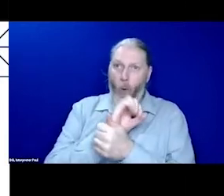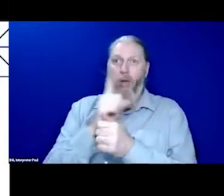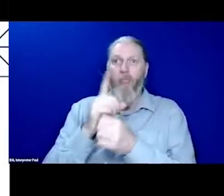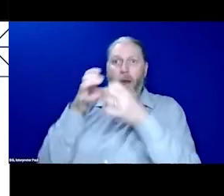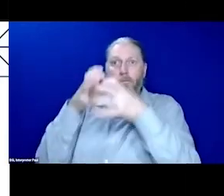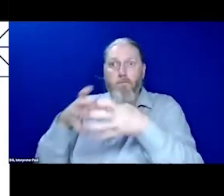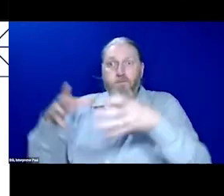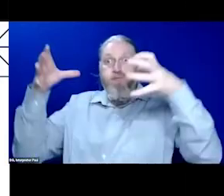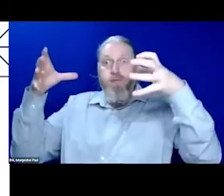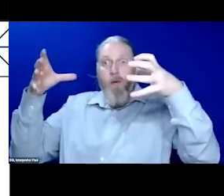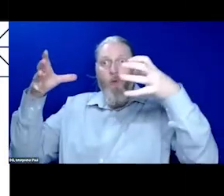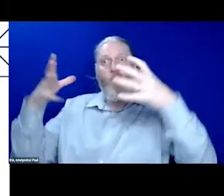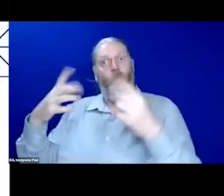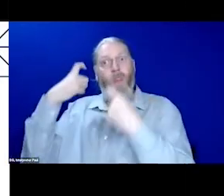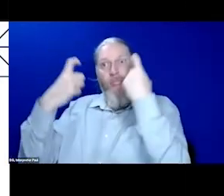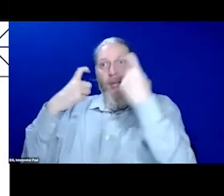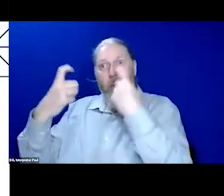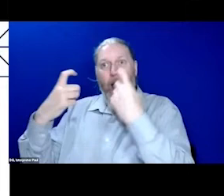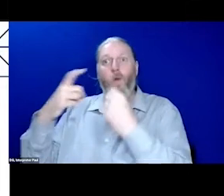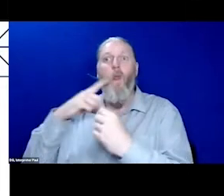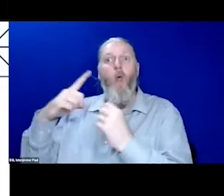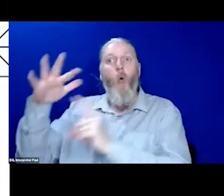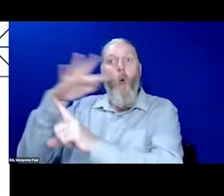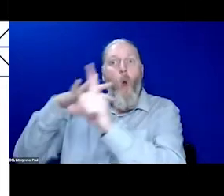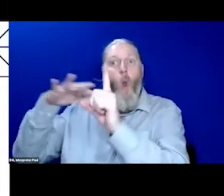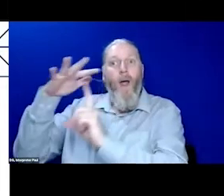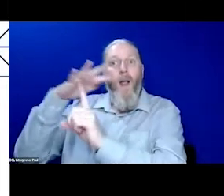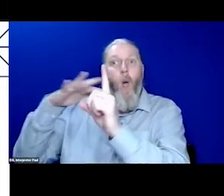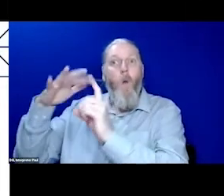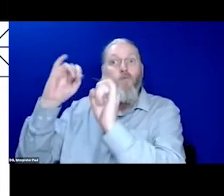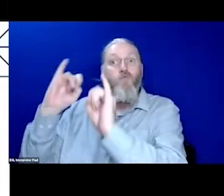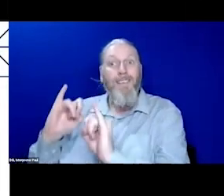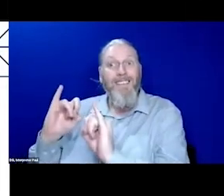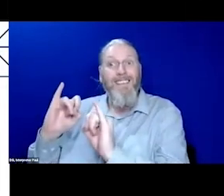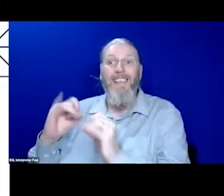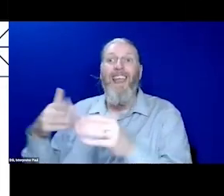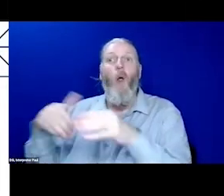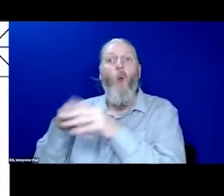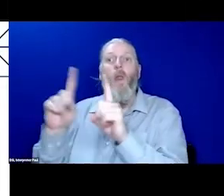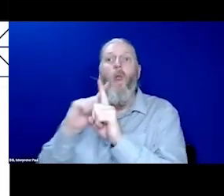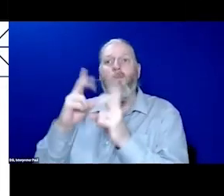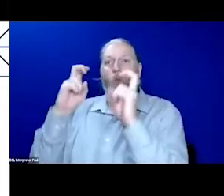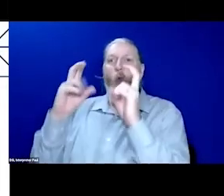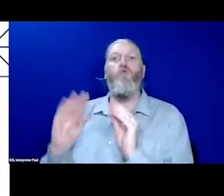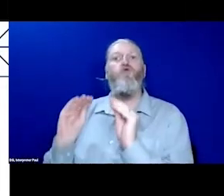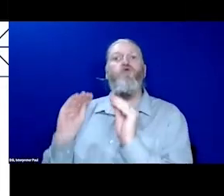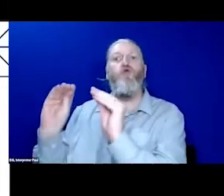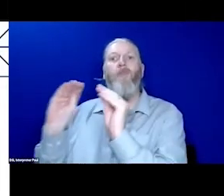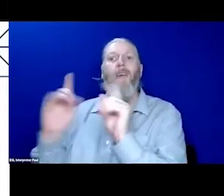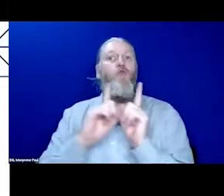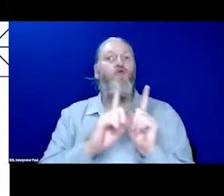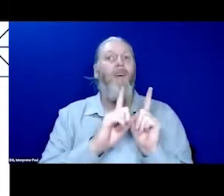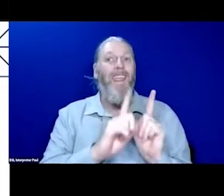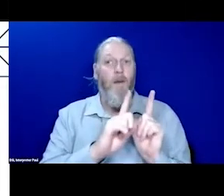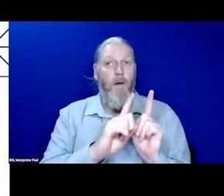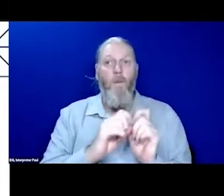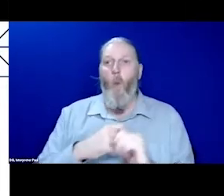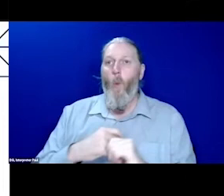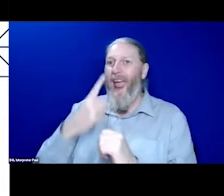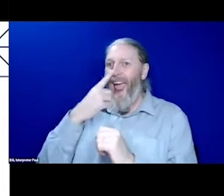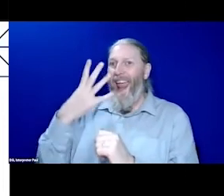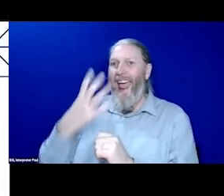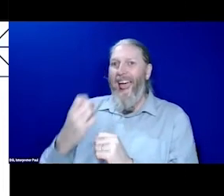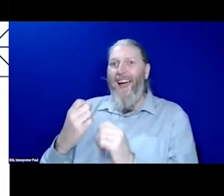And this includes train the trainer models, digital mental health initiatives, and things that upskill community leaders. So there's